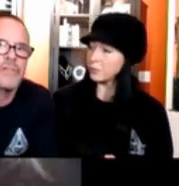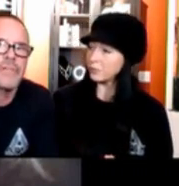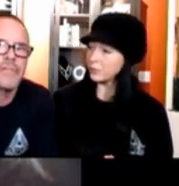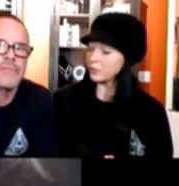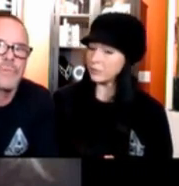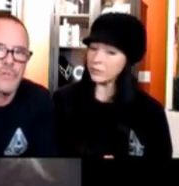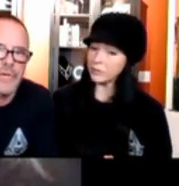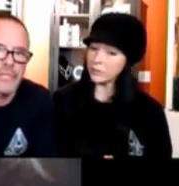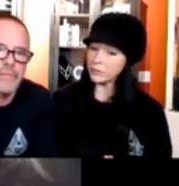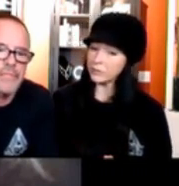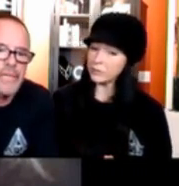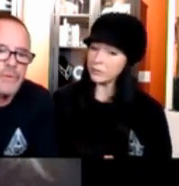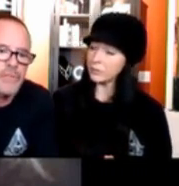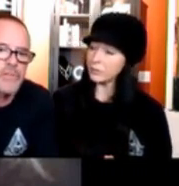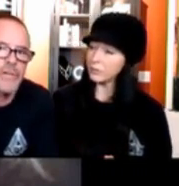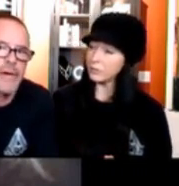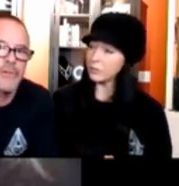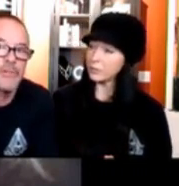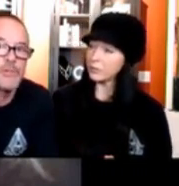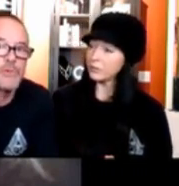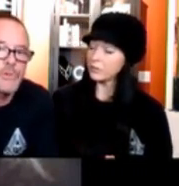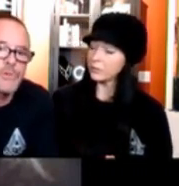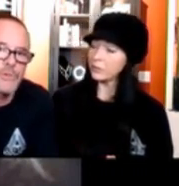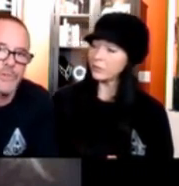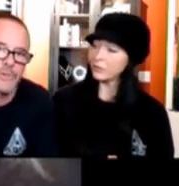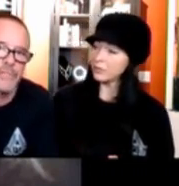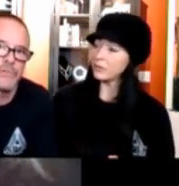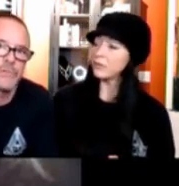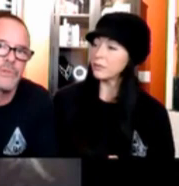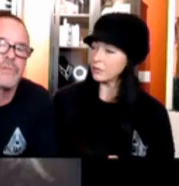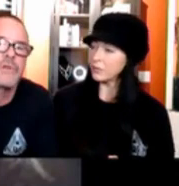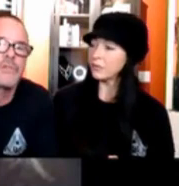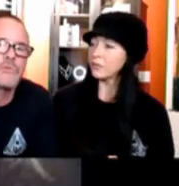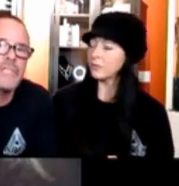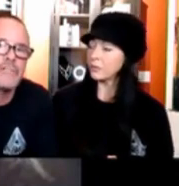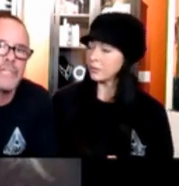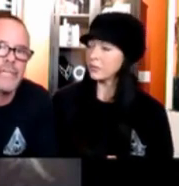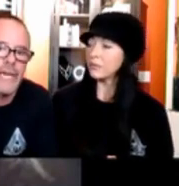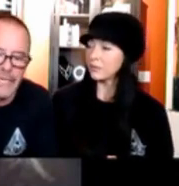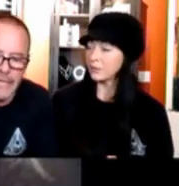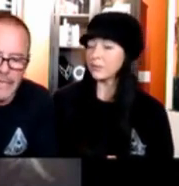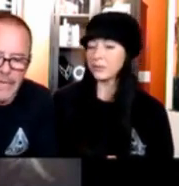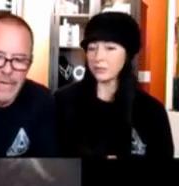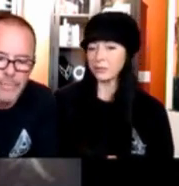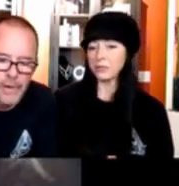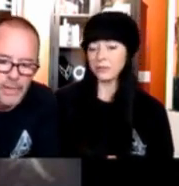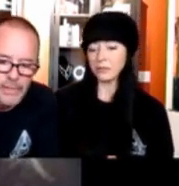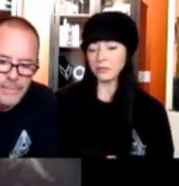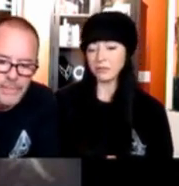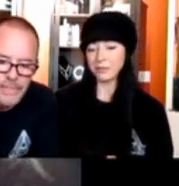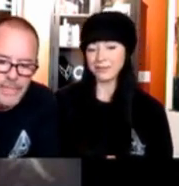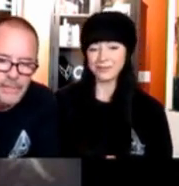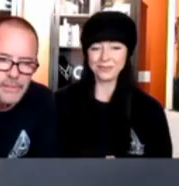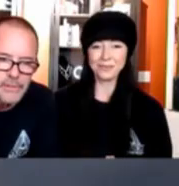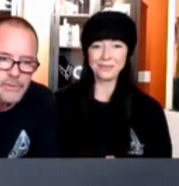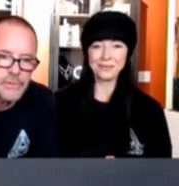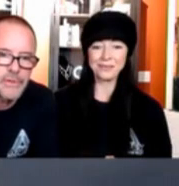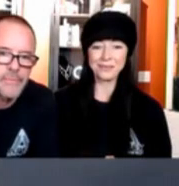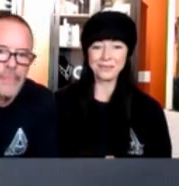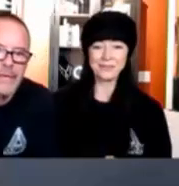is the TV portraying them? And today we're going to talk about the true story of wolves and what they're really, really like. And Paula's going to